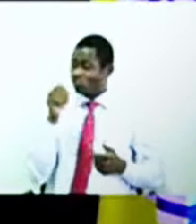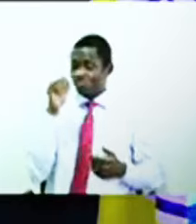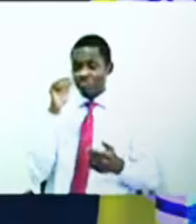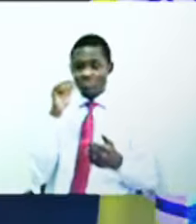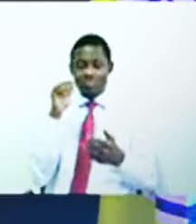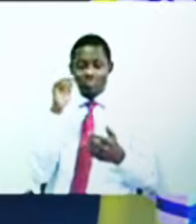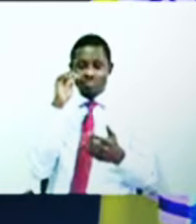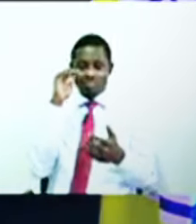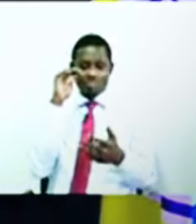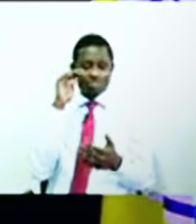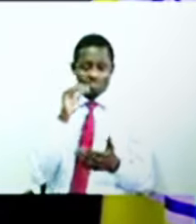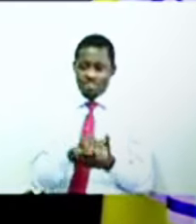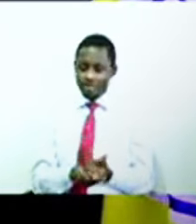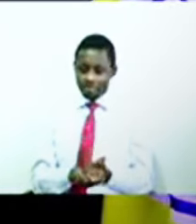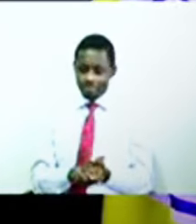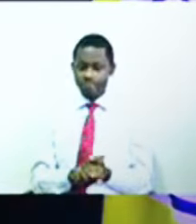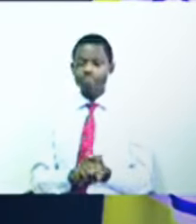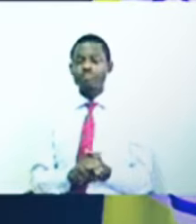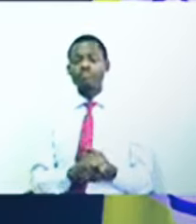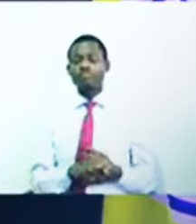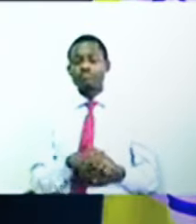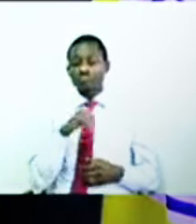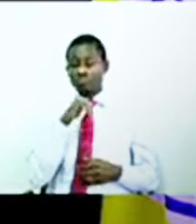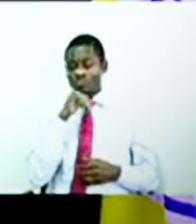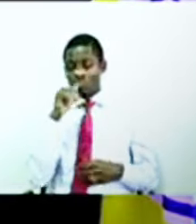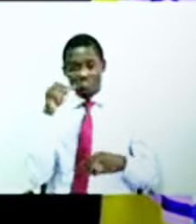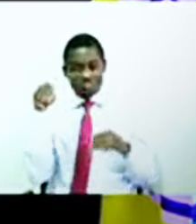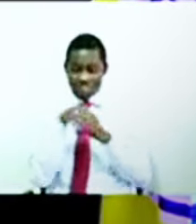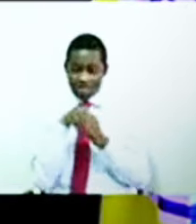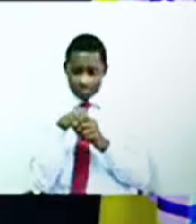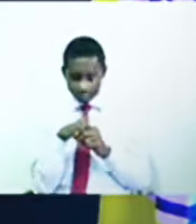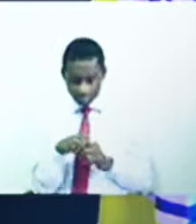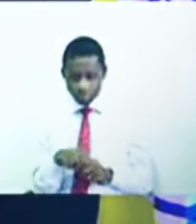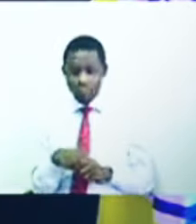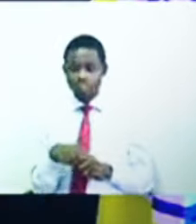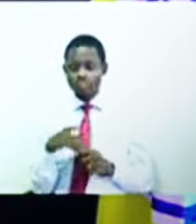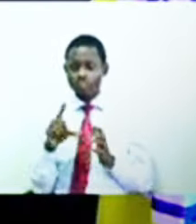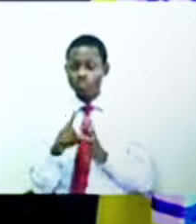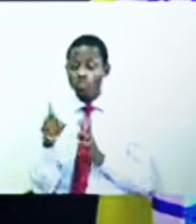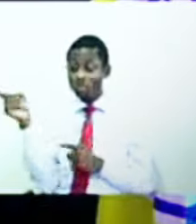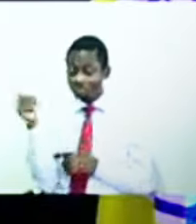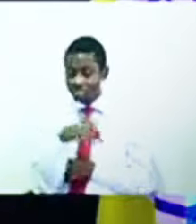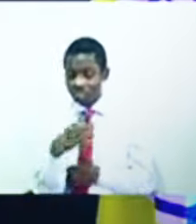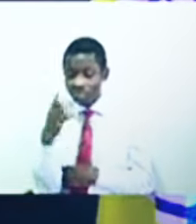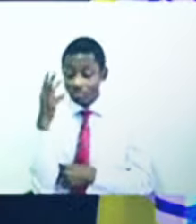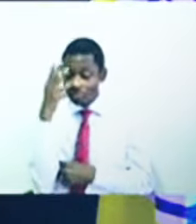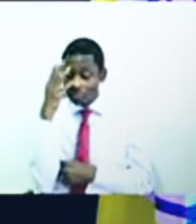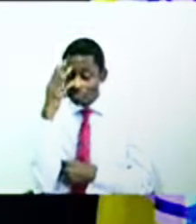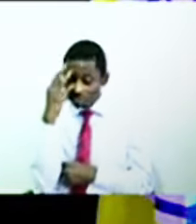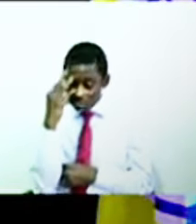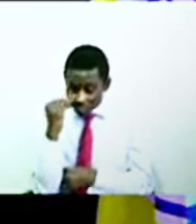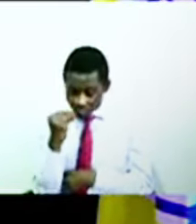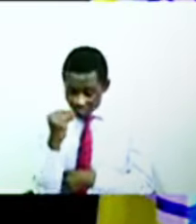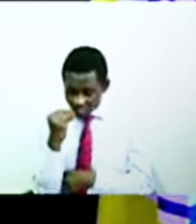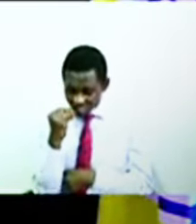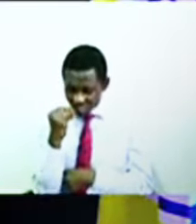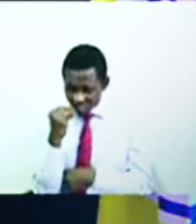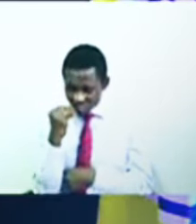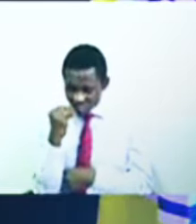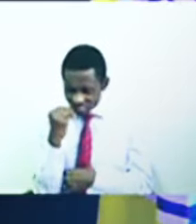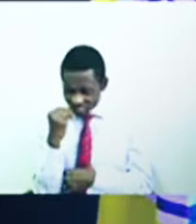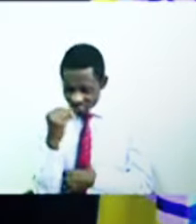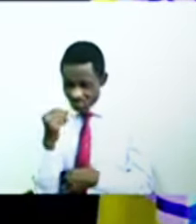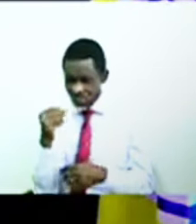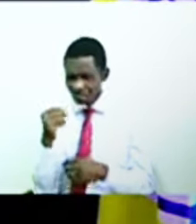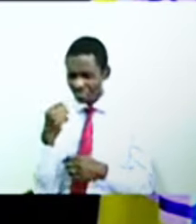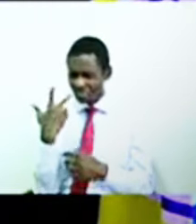sleeping. Not mother. Now for three consecutive days, around 11 p.m., something will